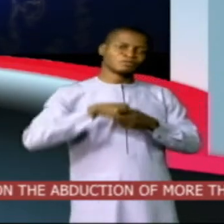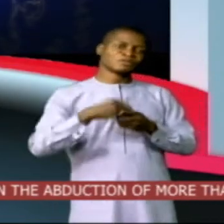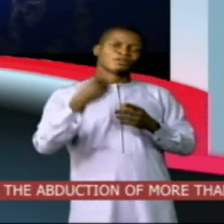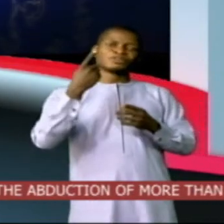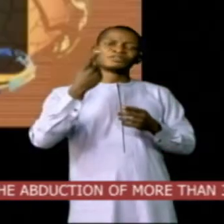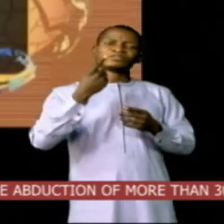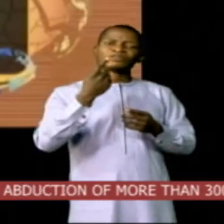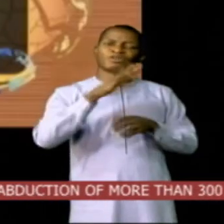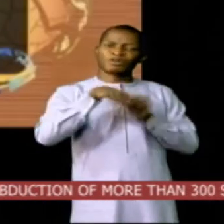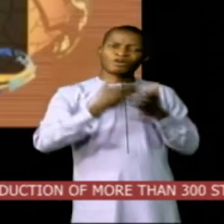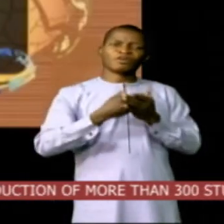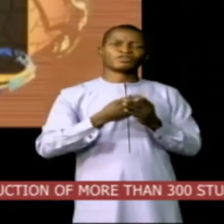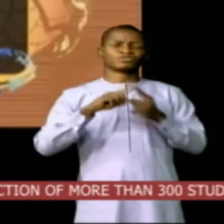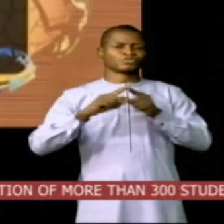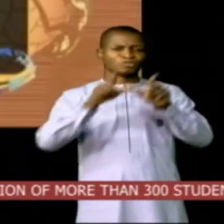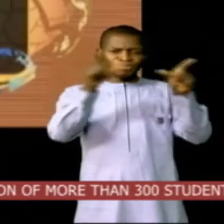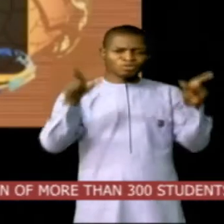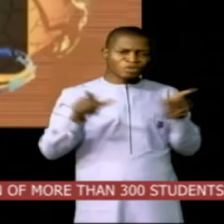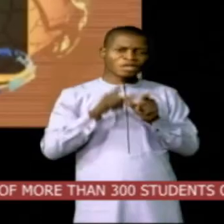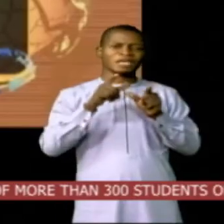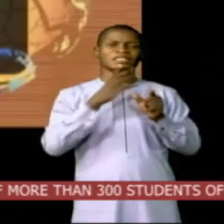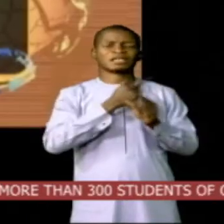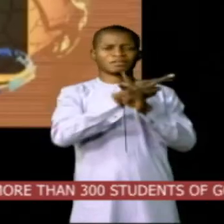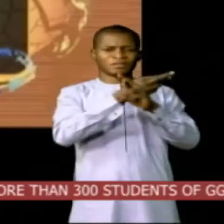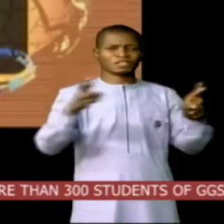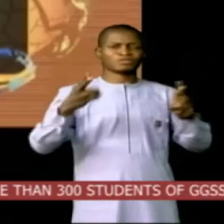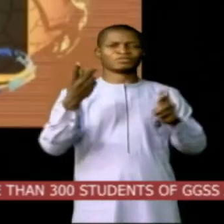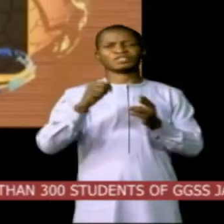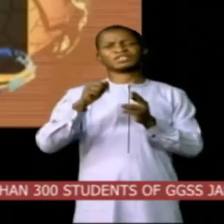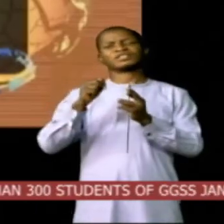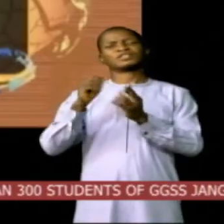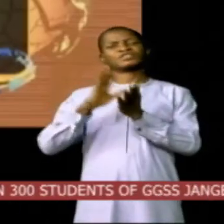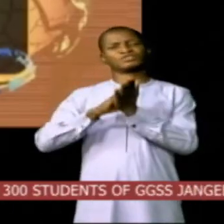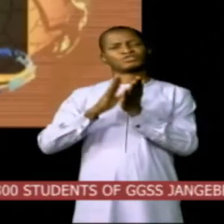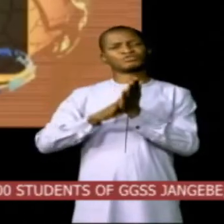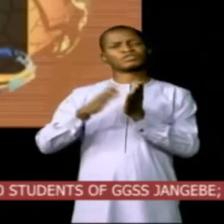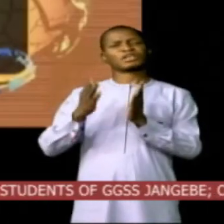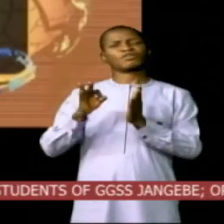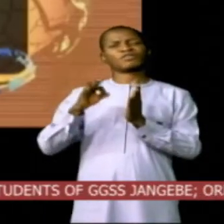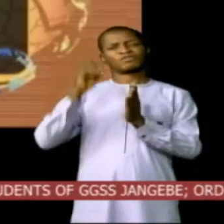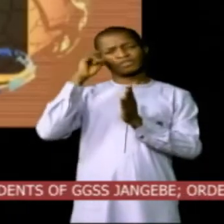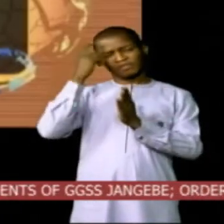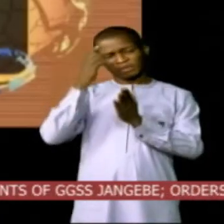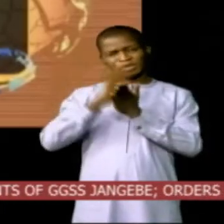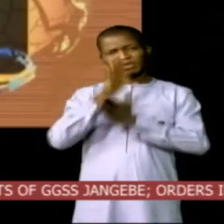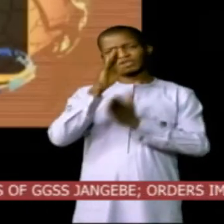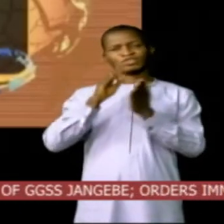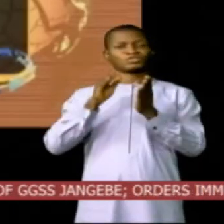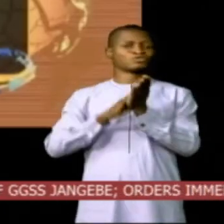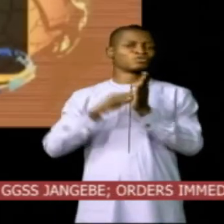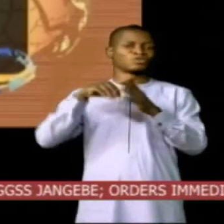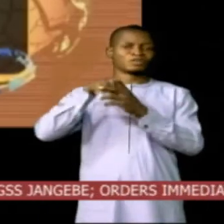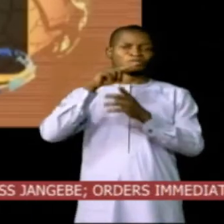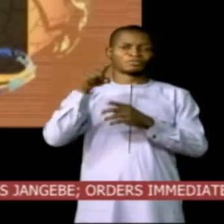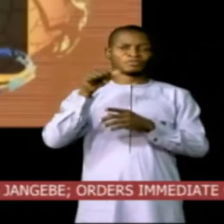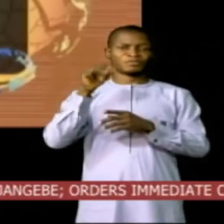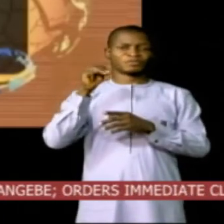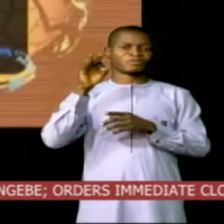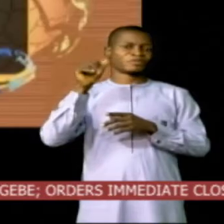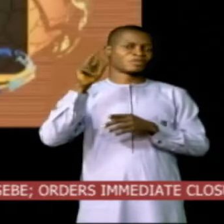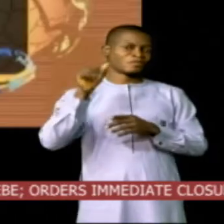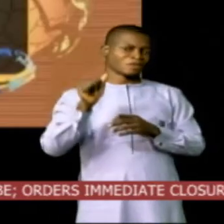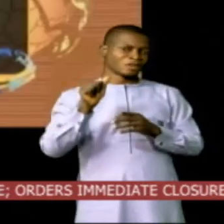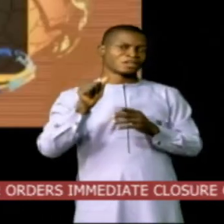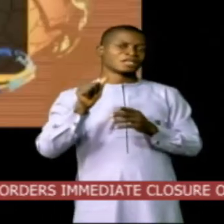aerial assets to locate and rescue the students of Government Girls Secondary School, Jangebe, Zamfara State. A statement by the